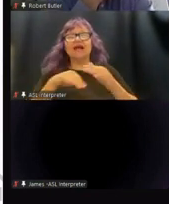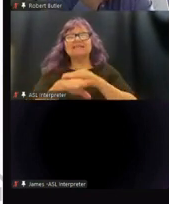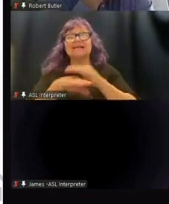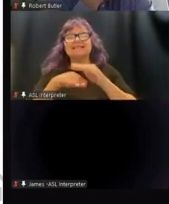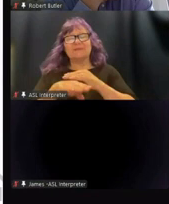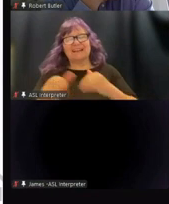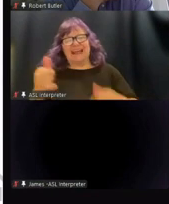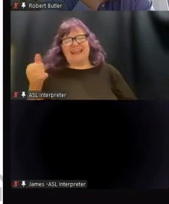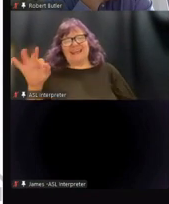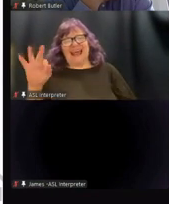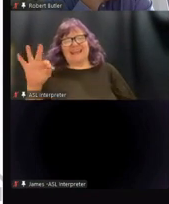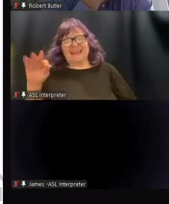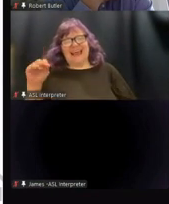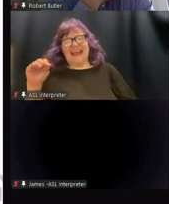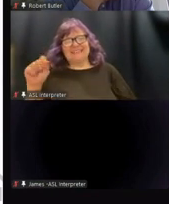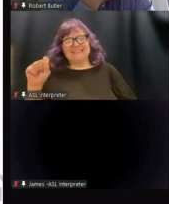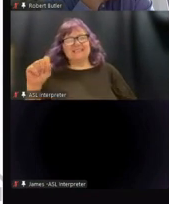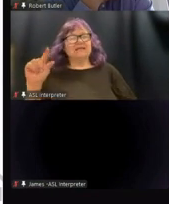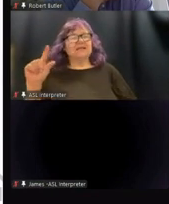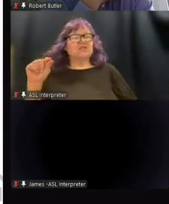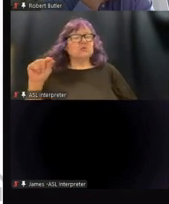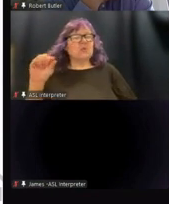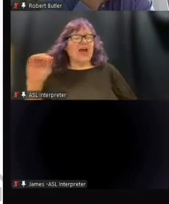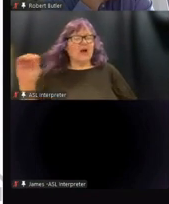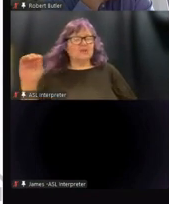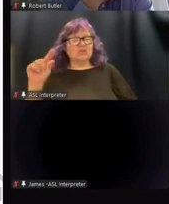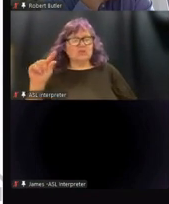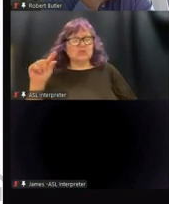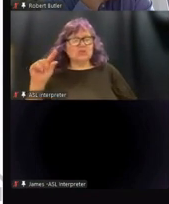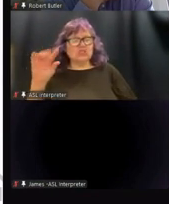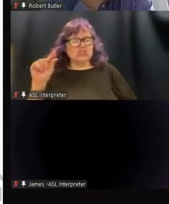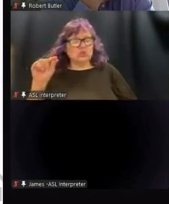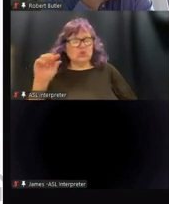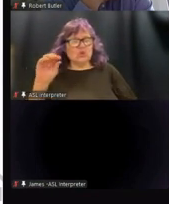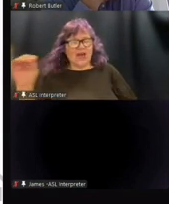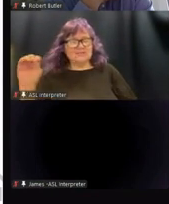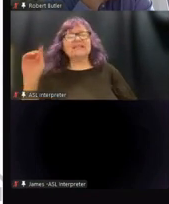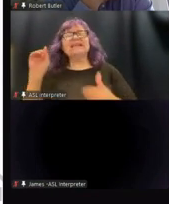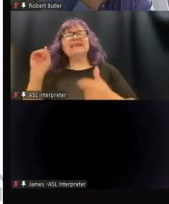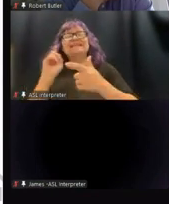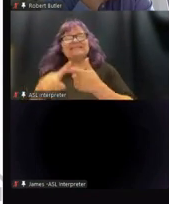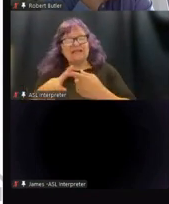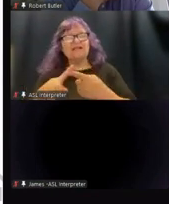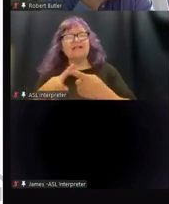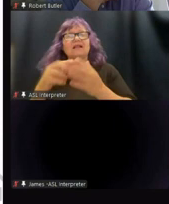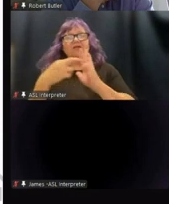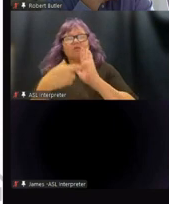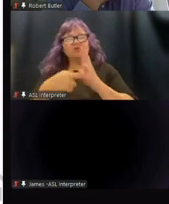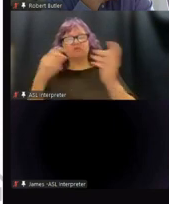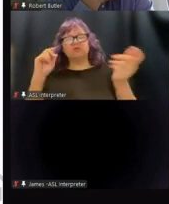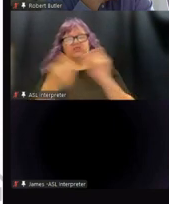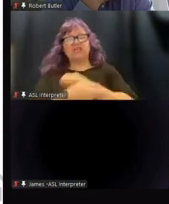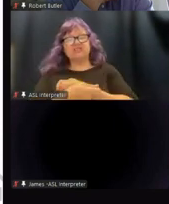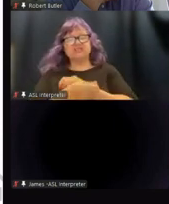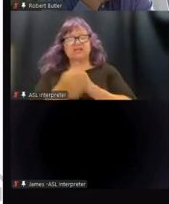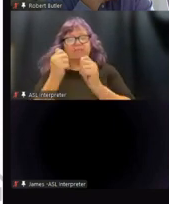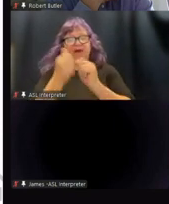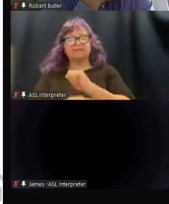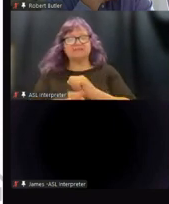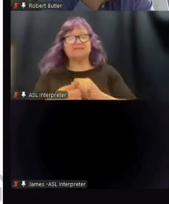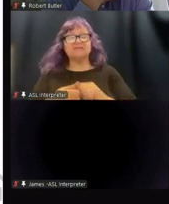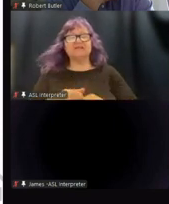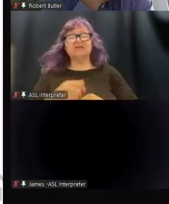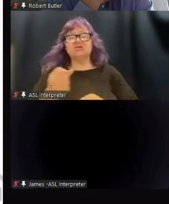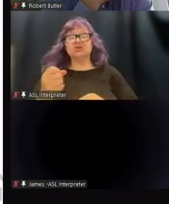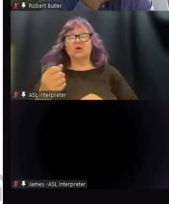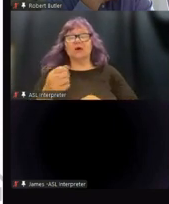90s and early 2000s, up until some additional regulations were passed. So it's not surprising we have a lot of